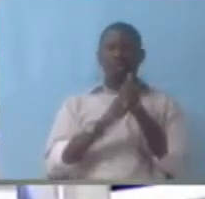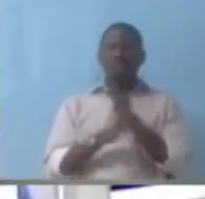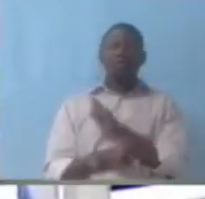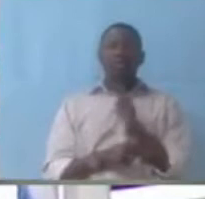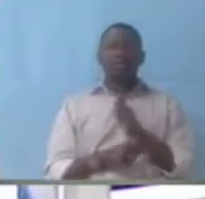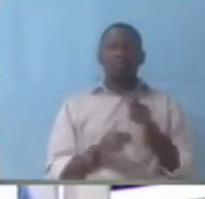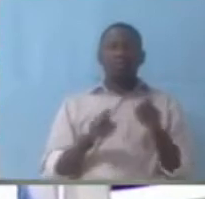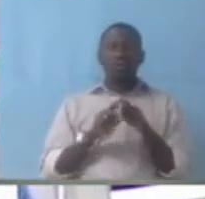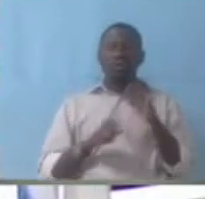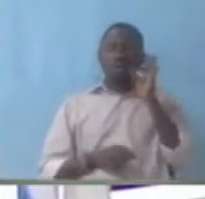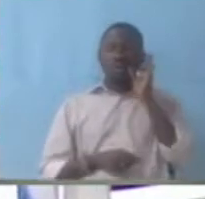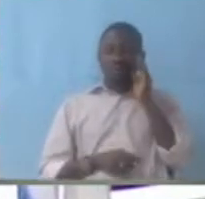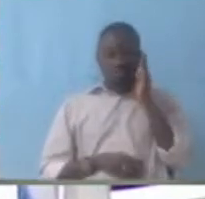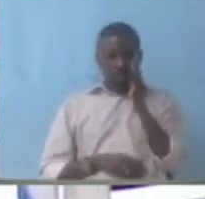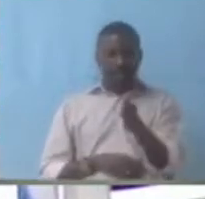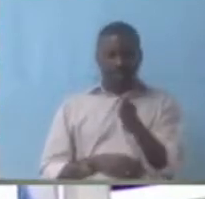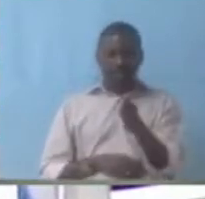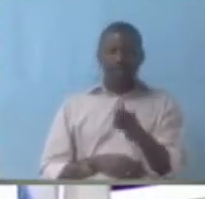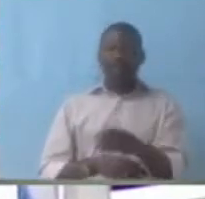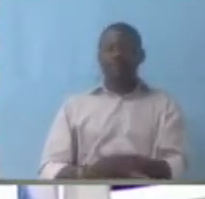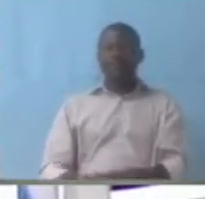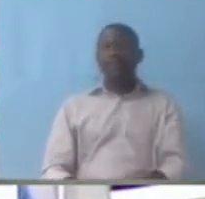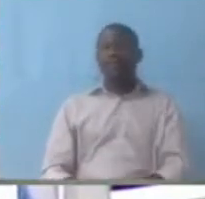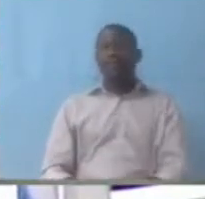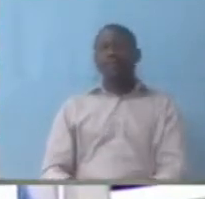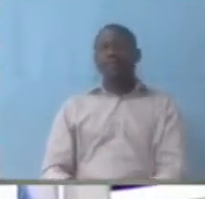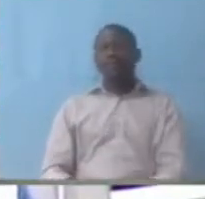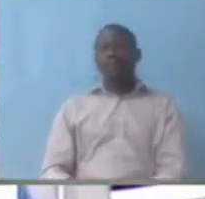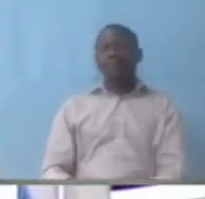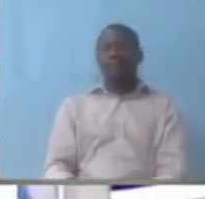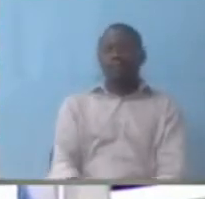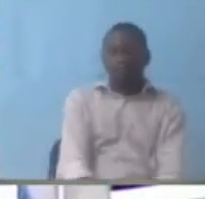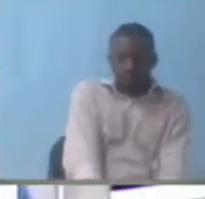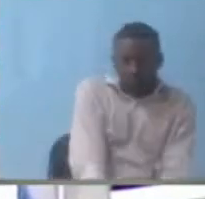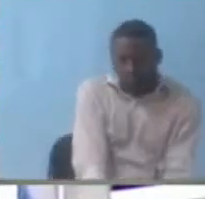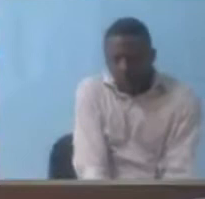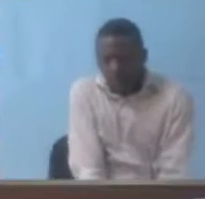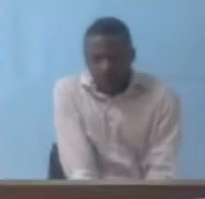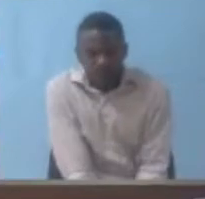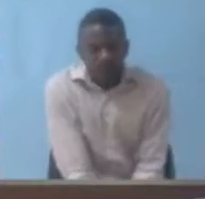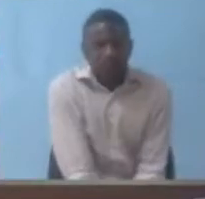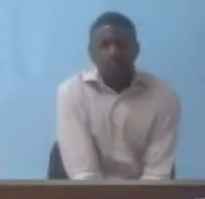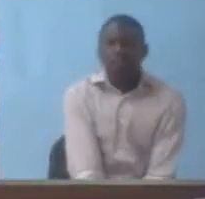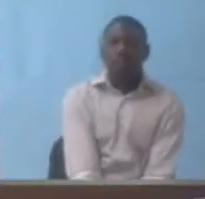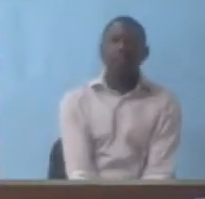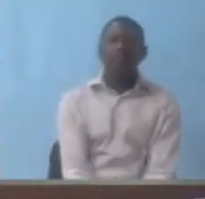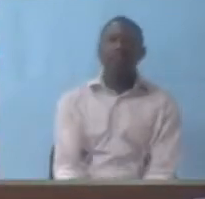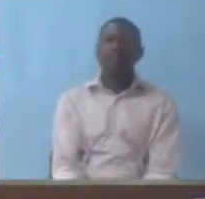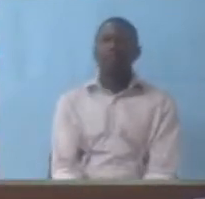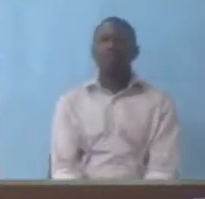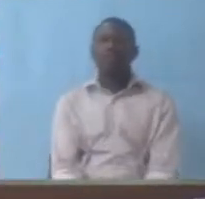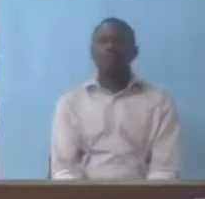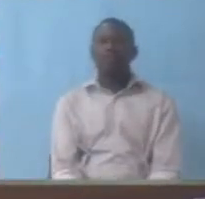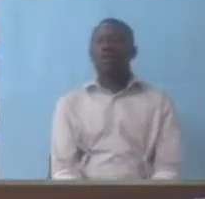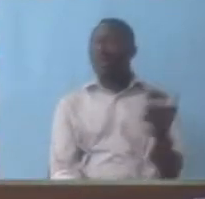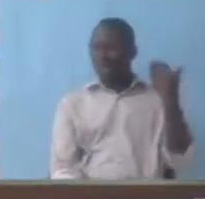with answers, direct answers. Andu hankabi mbi nyini karo dol nyini kala la purisa je esinde ma purisi jabi. Very well, counsel.